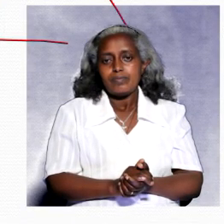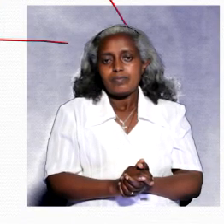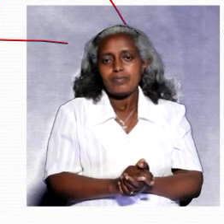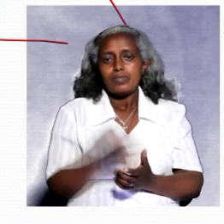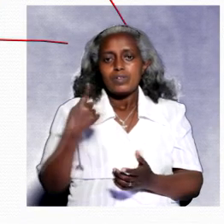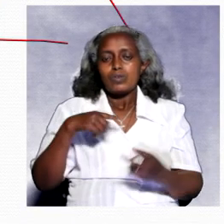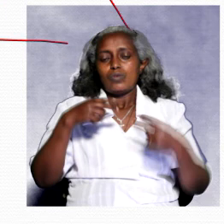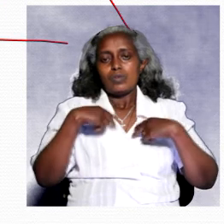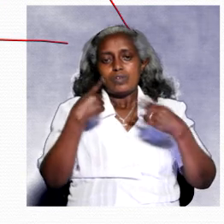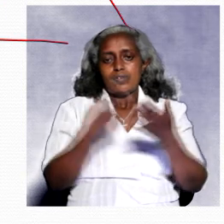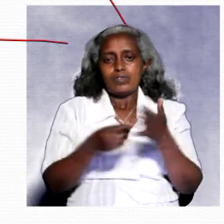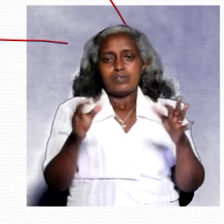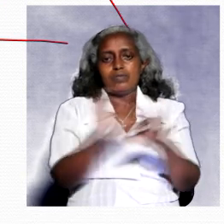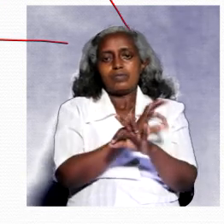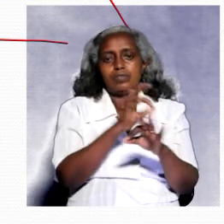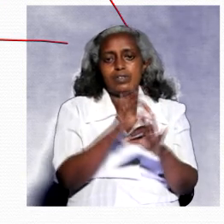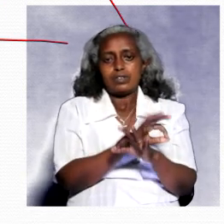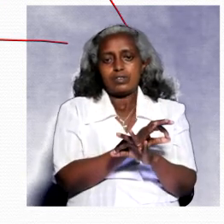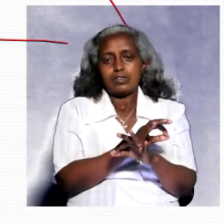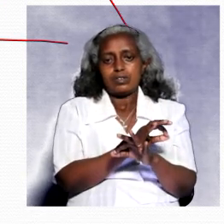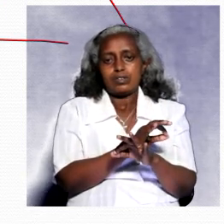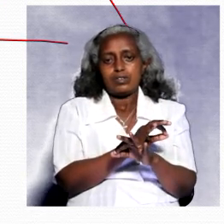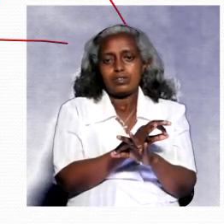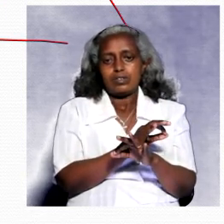We have this function.